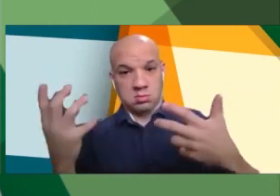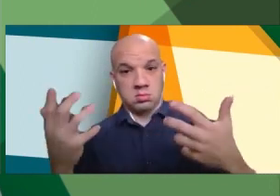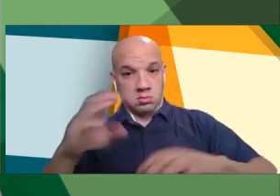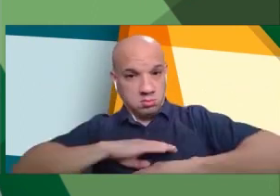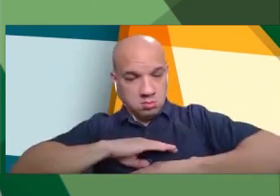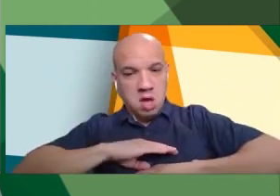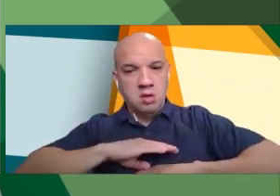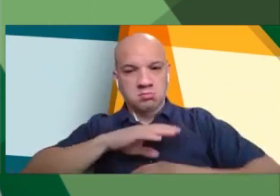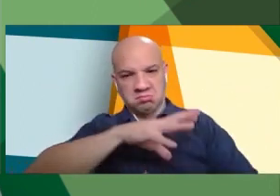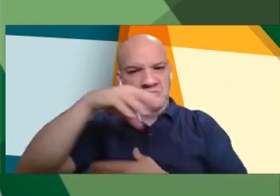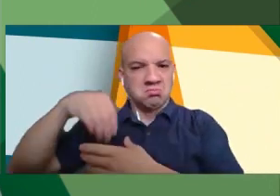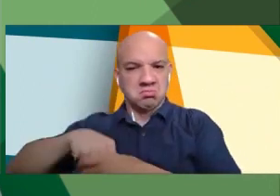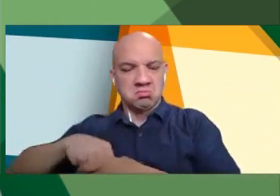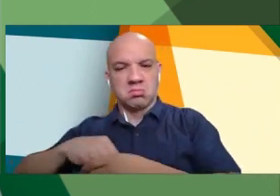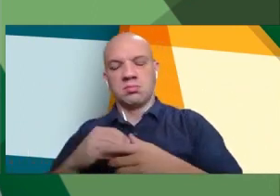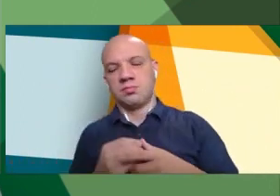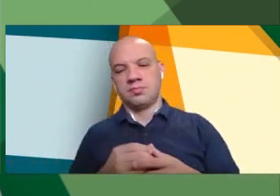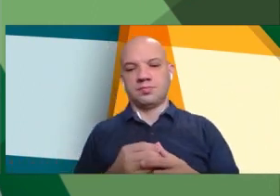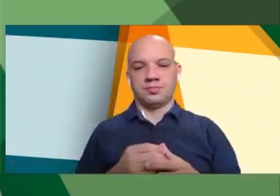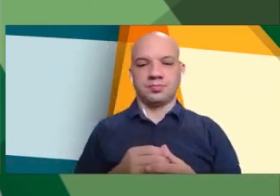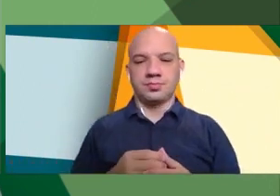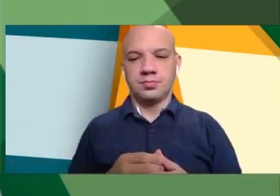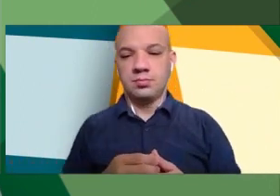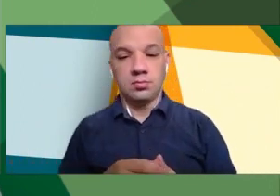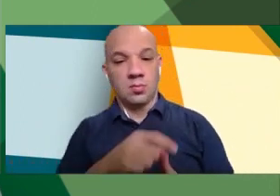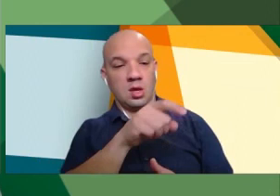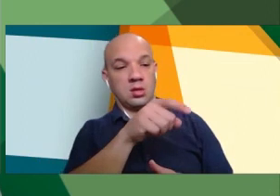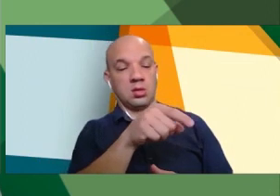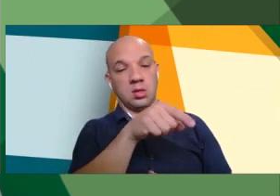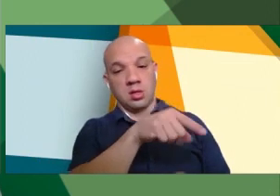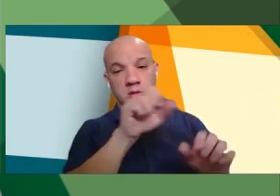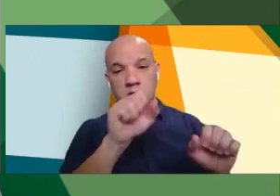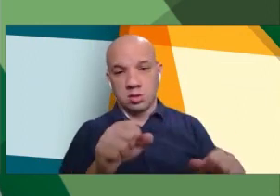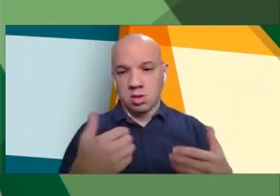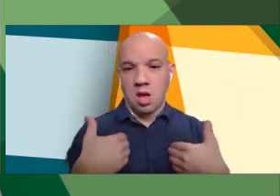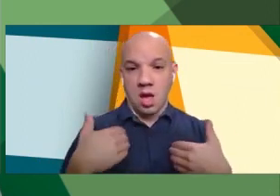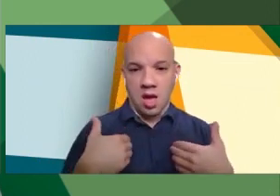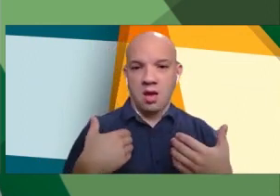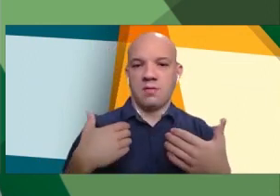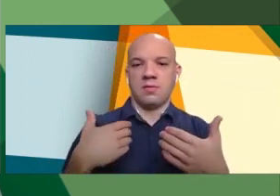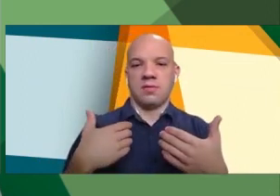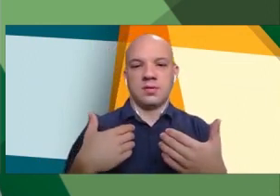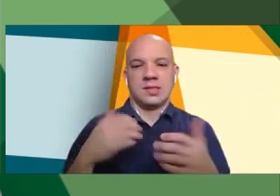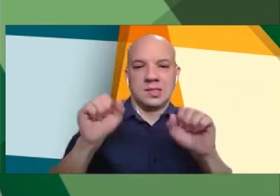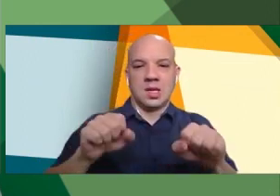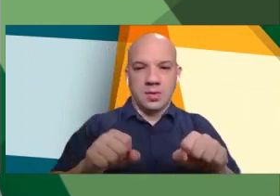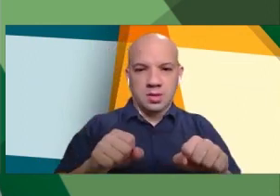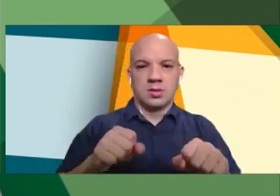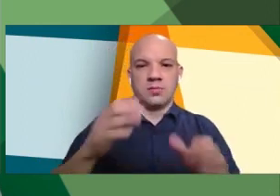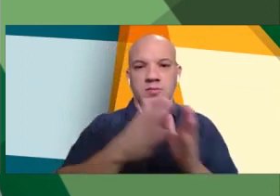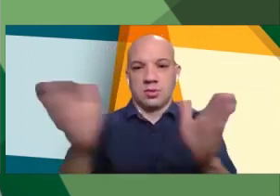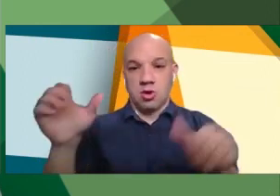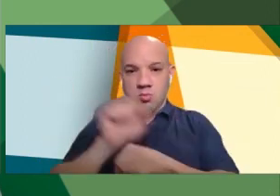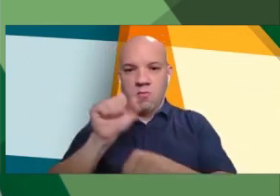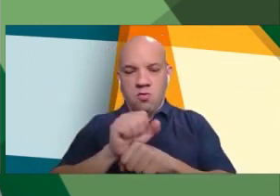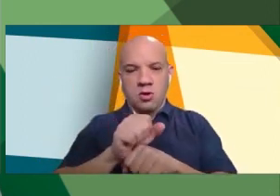3 business concern should have the ability and capacity to perform the scope of work. That's very, very important. We are